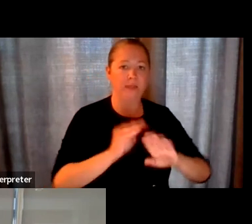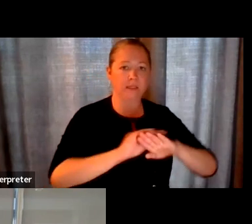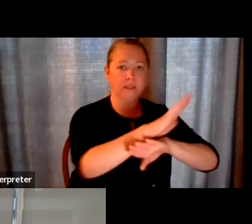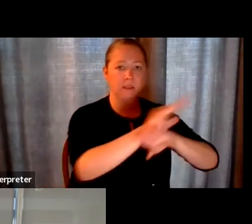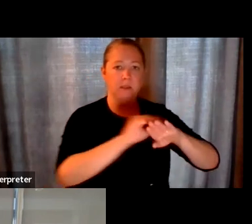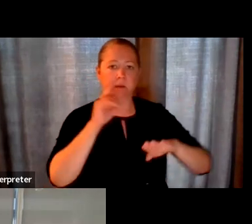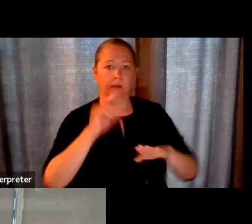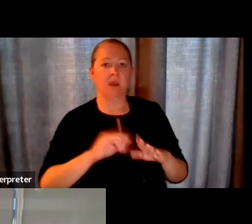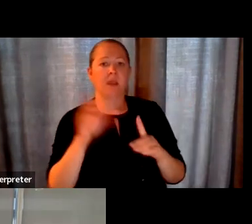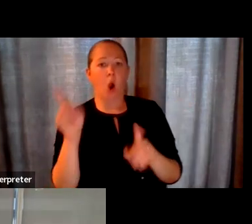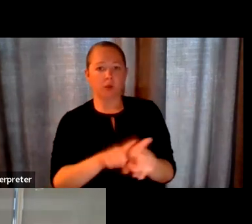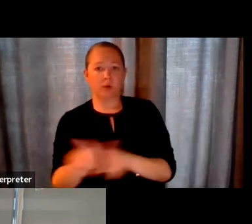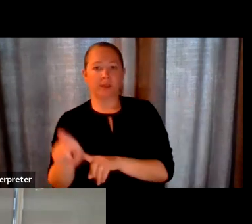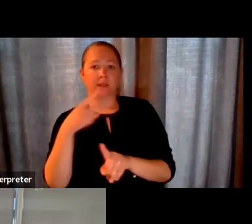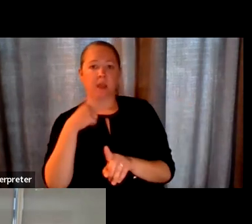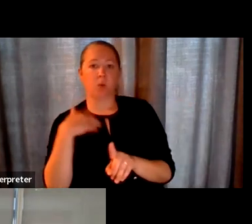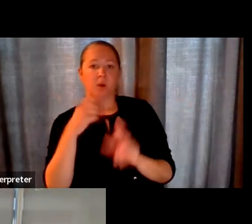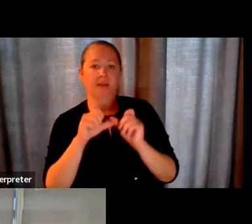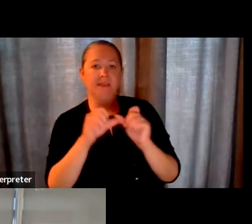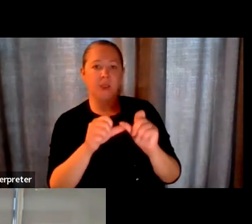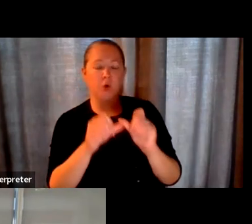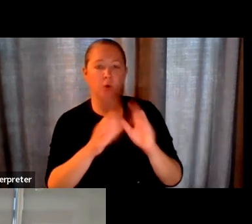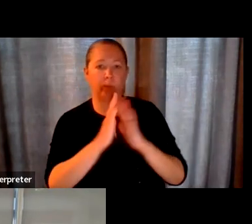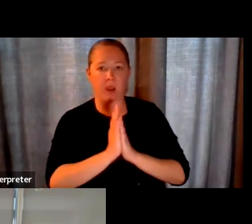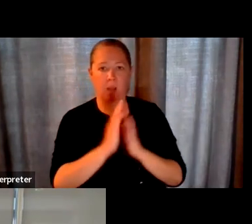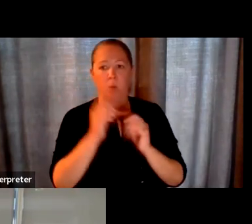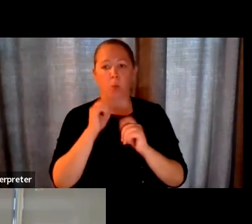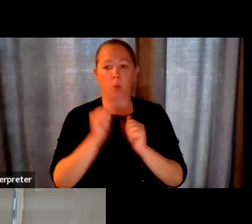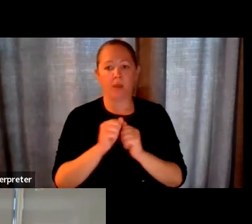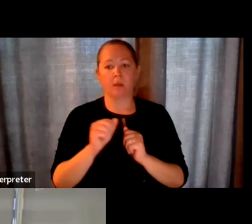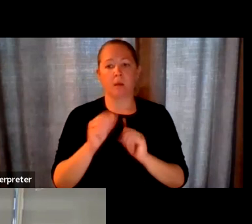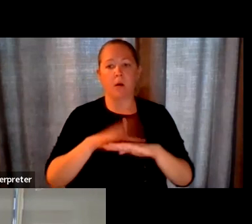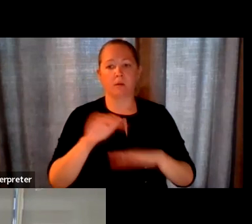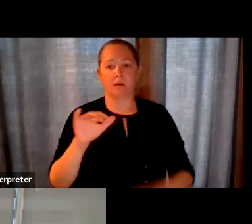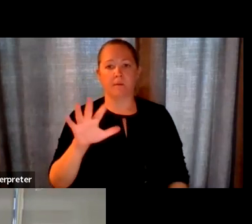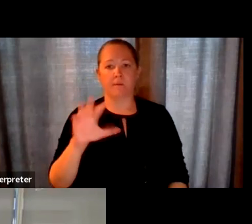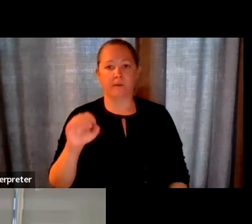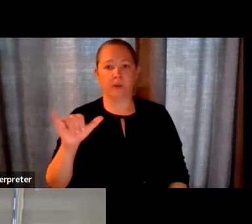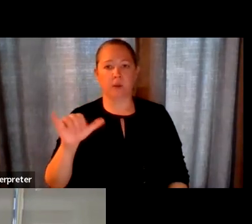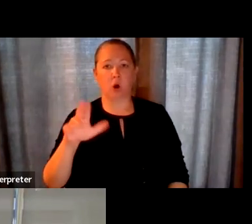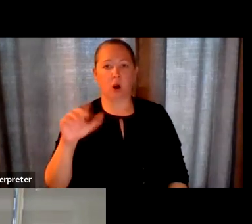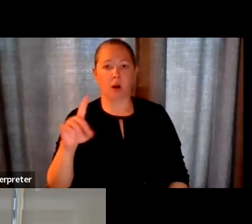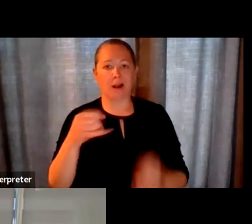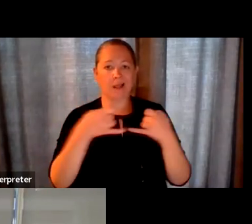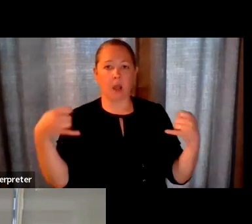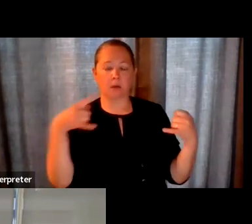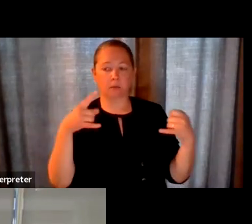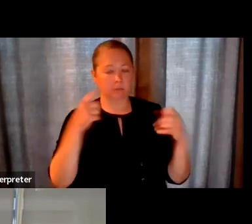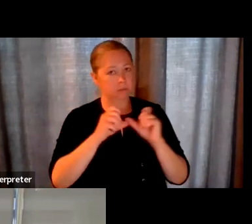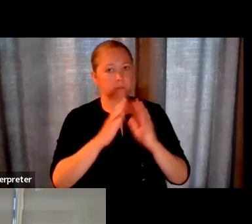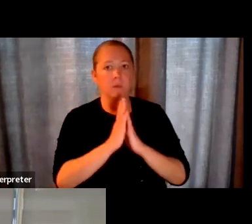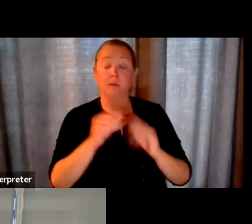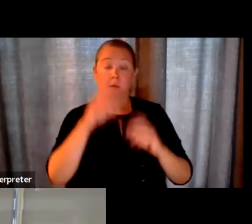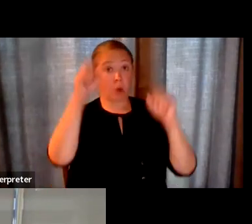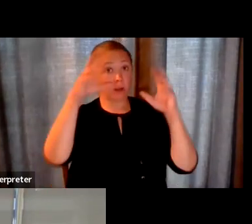continue praying with students on the 50-yard line. Unsurprisingly, he followed through with that. At the homecoming game,